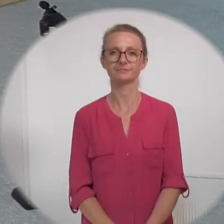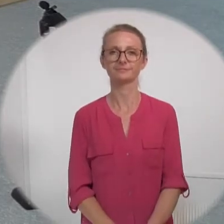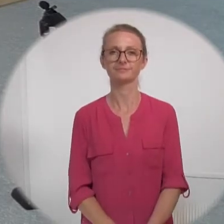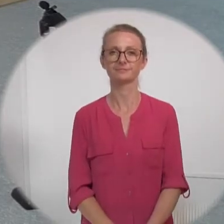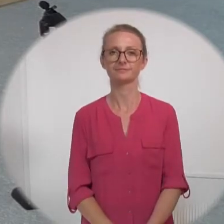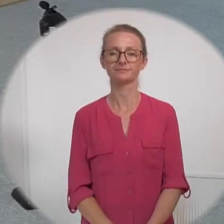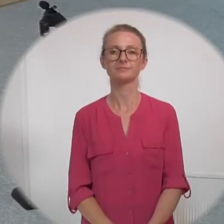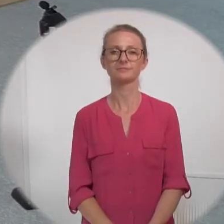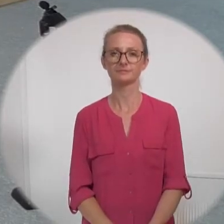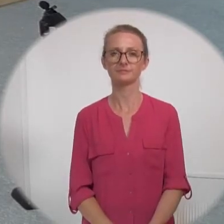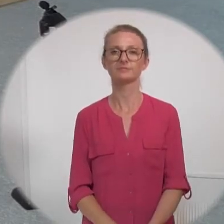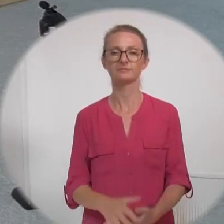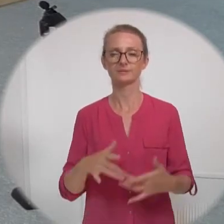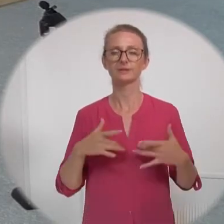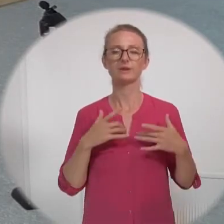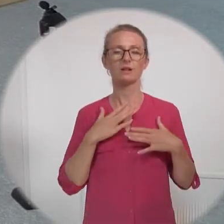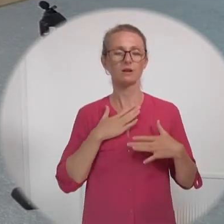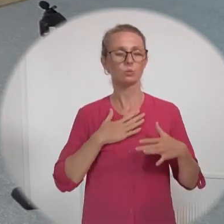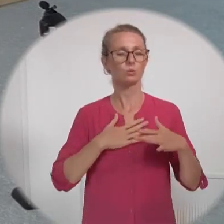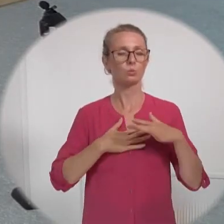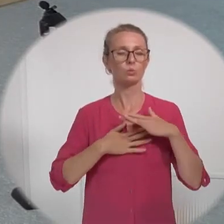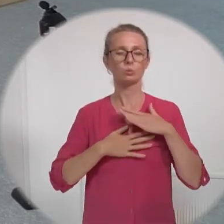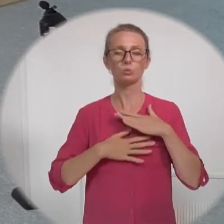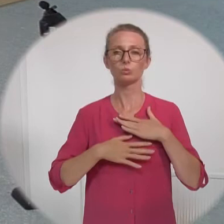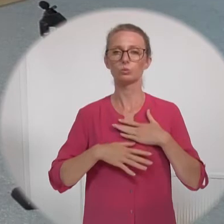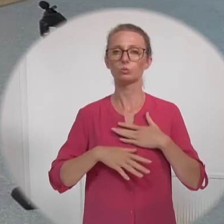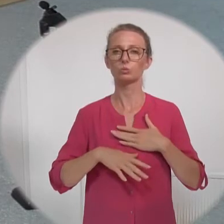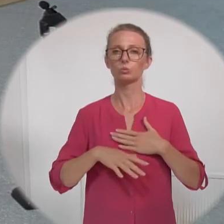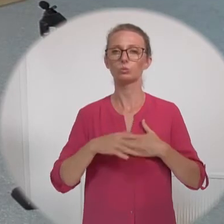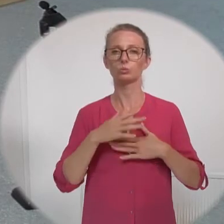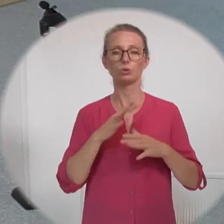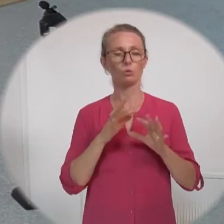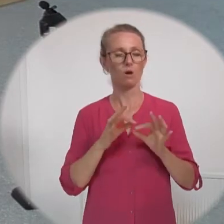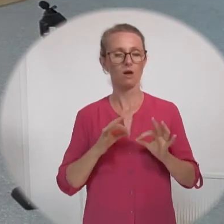Coming from a very quiet place. Breathe in.